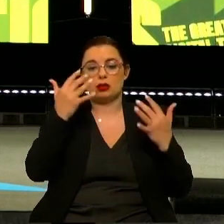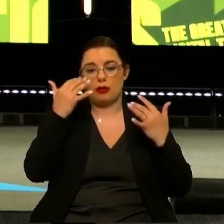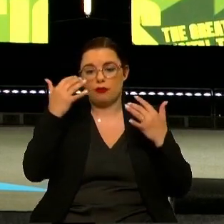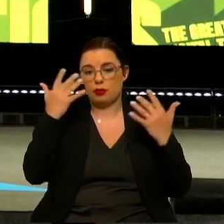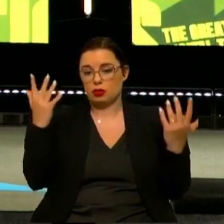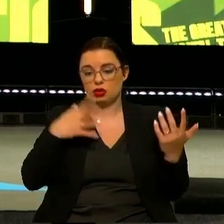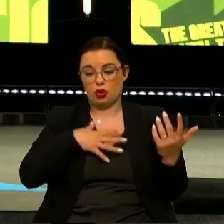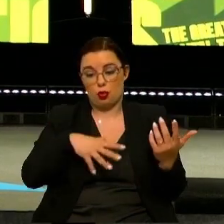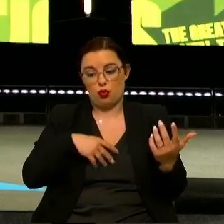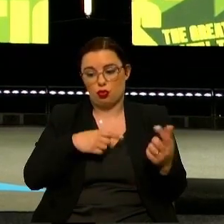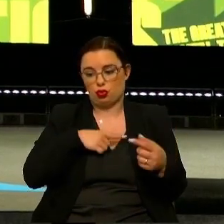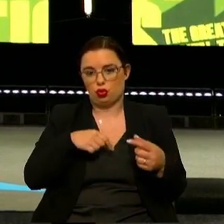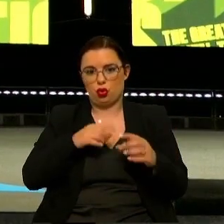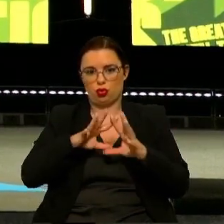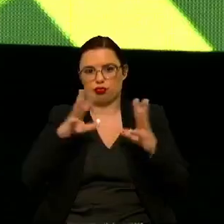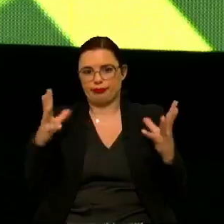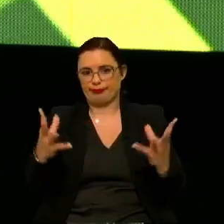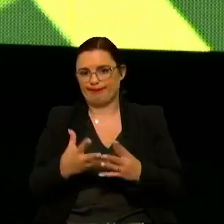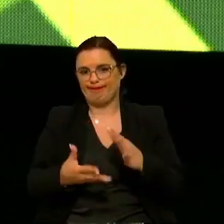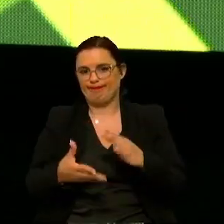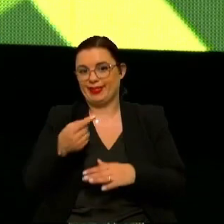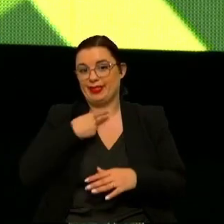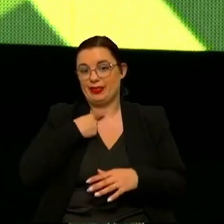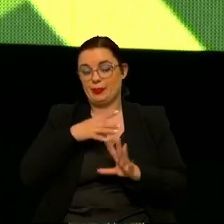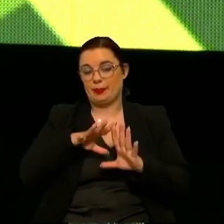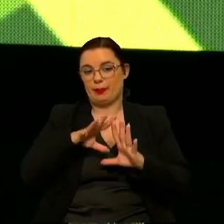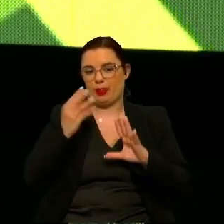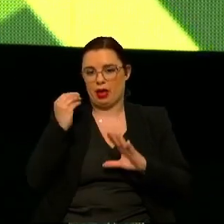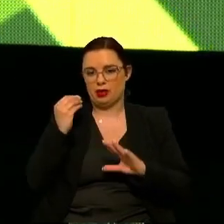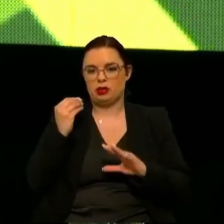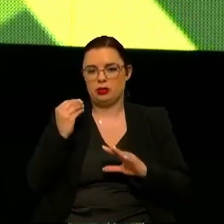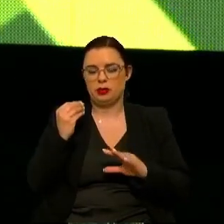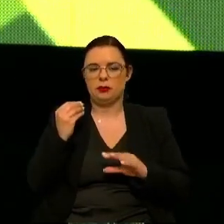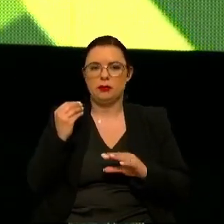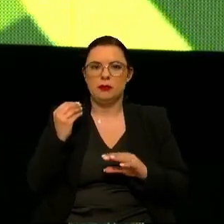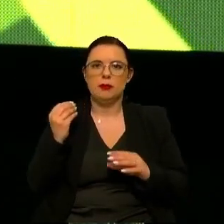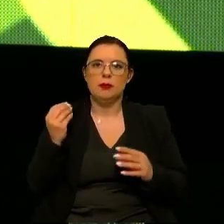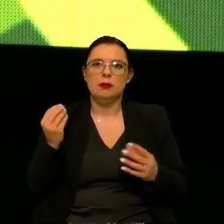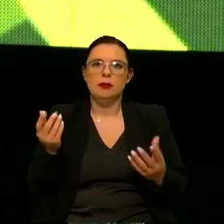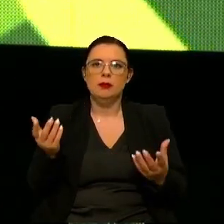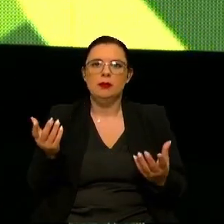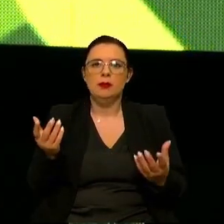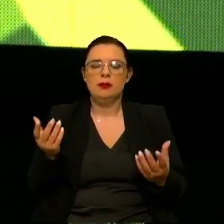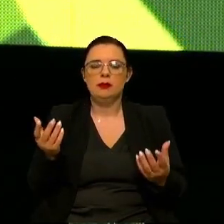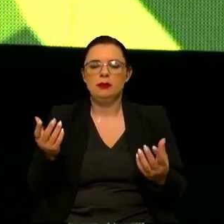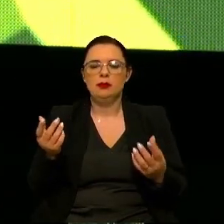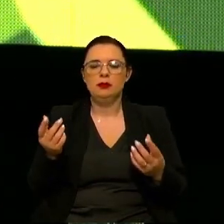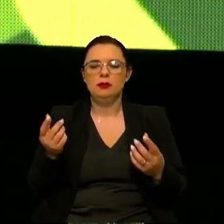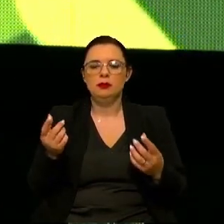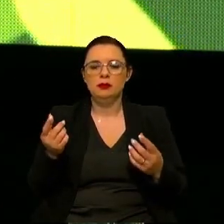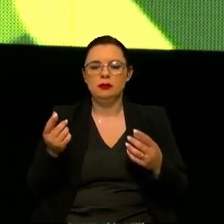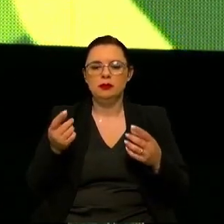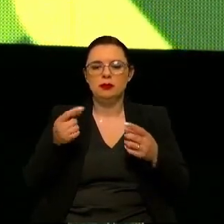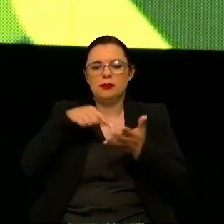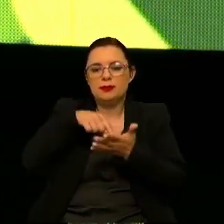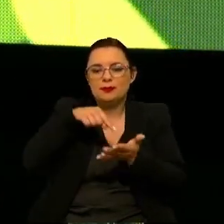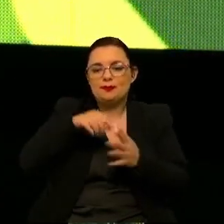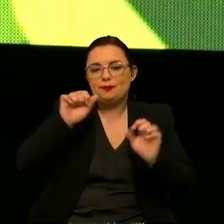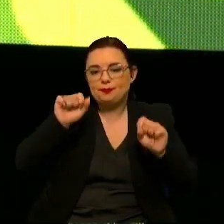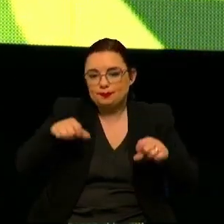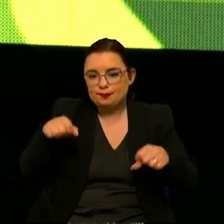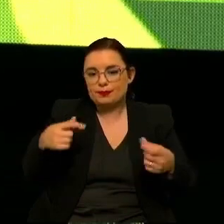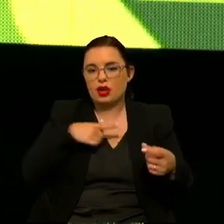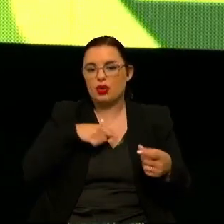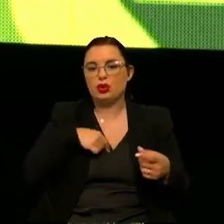perspective, and threats to information in an increasingly digitalized, globalized world is something